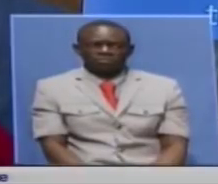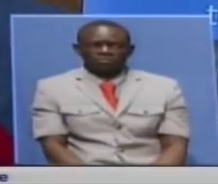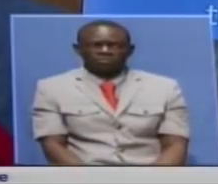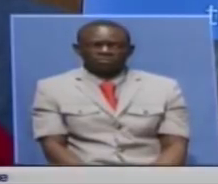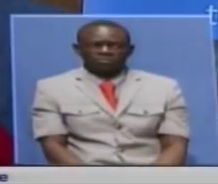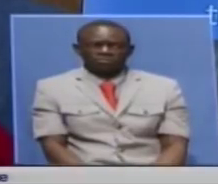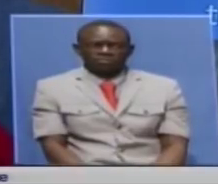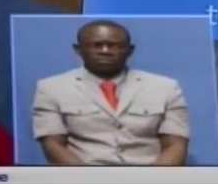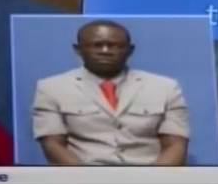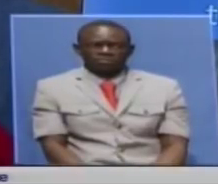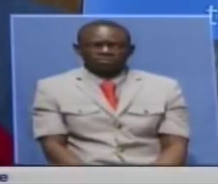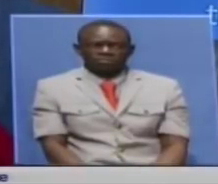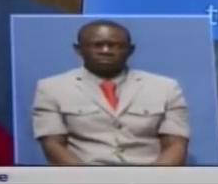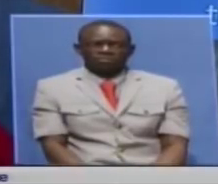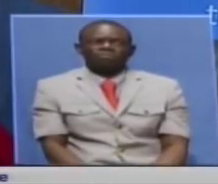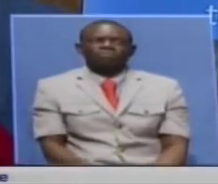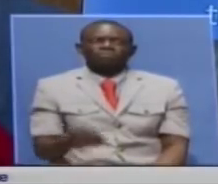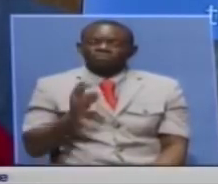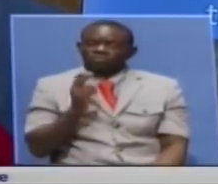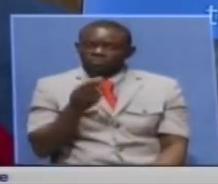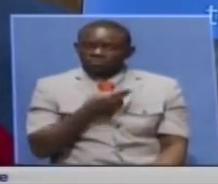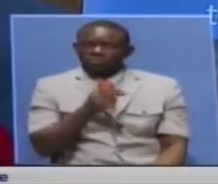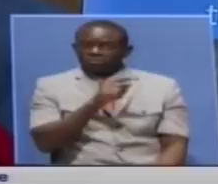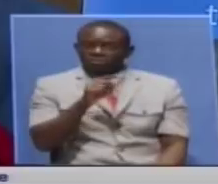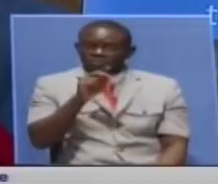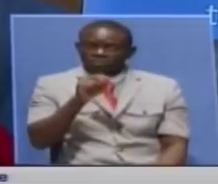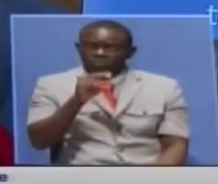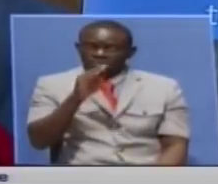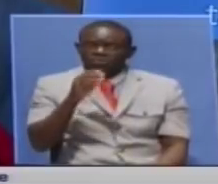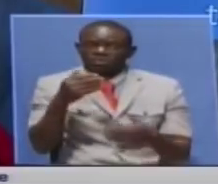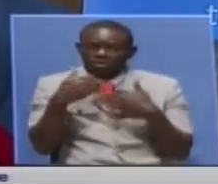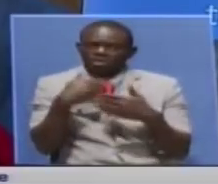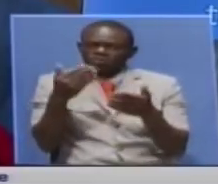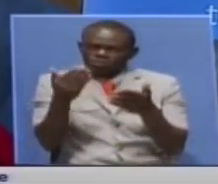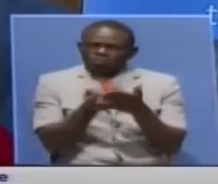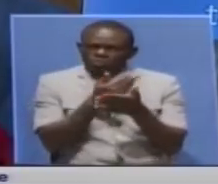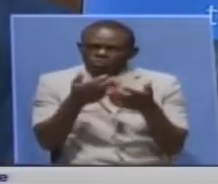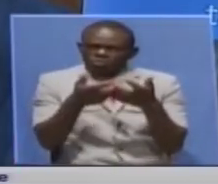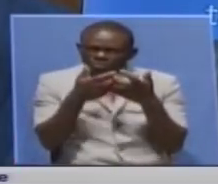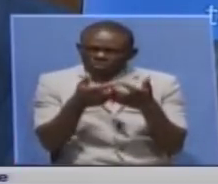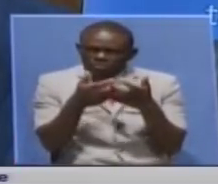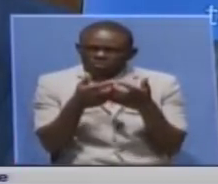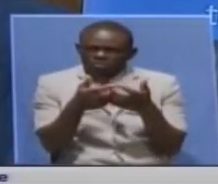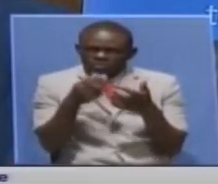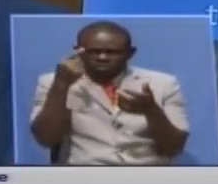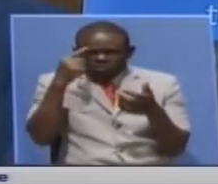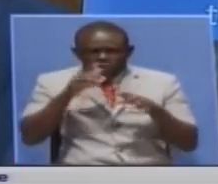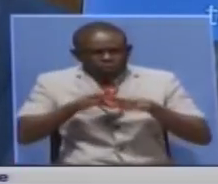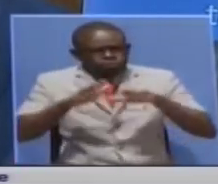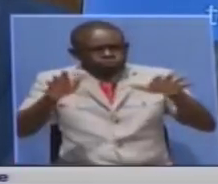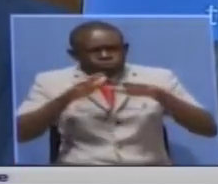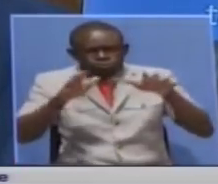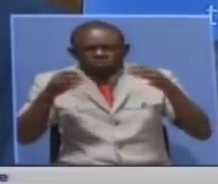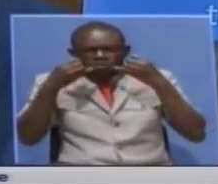now we're talking about integrated circuits. It's very, very minute transmitters and so on. So that information